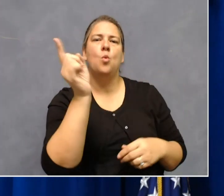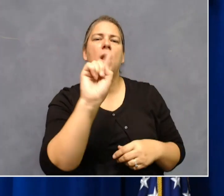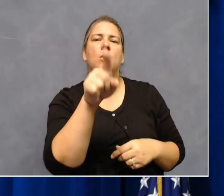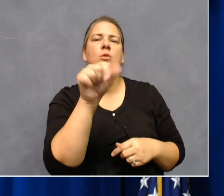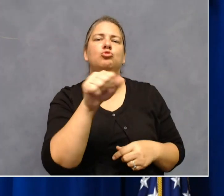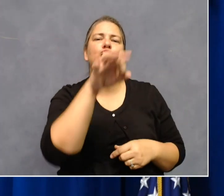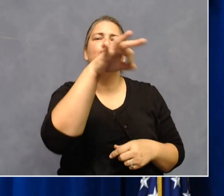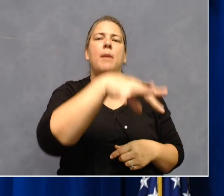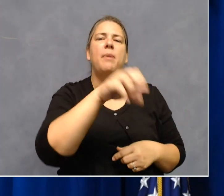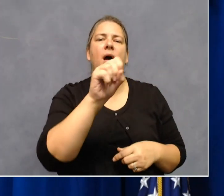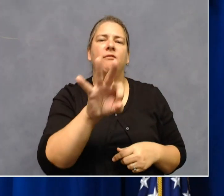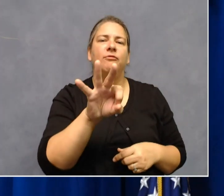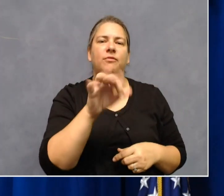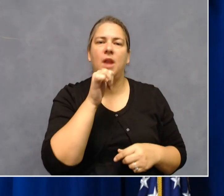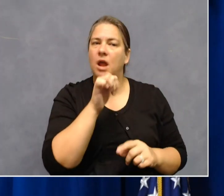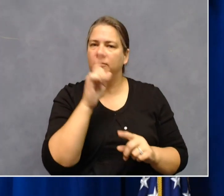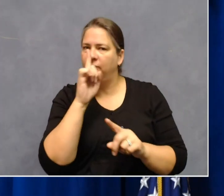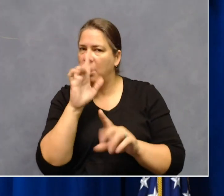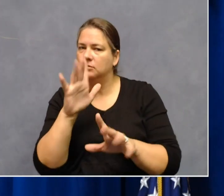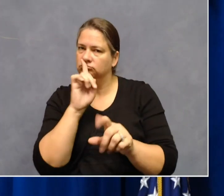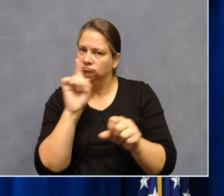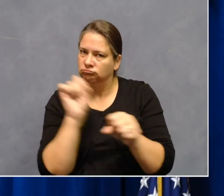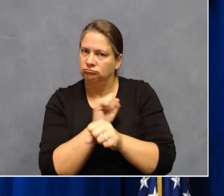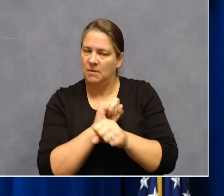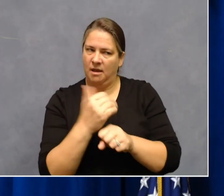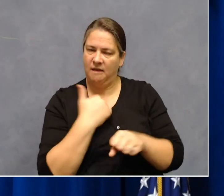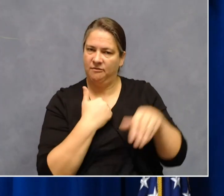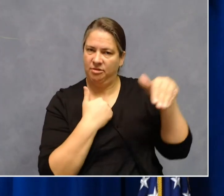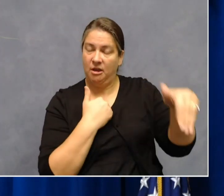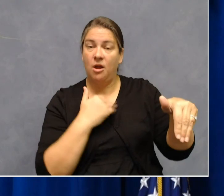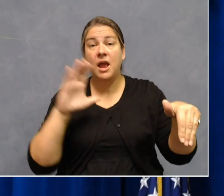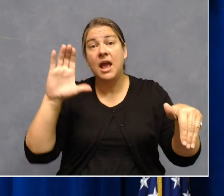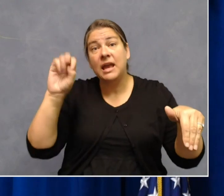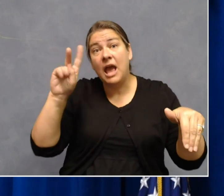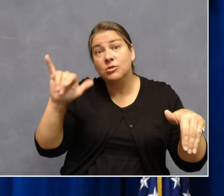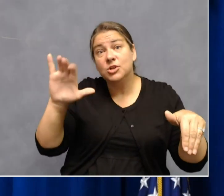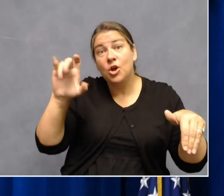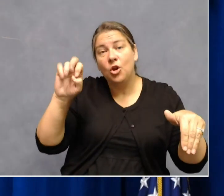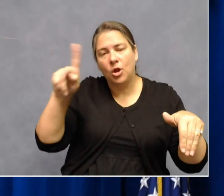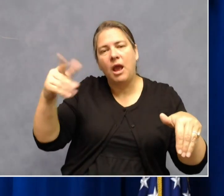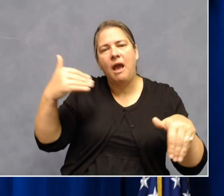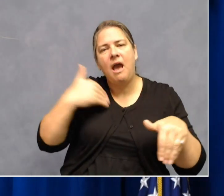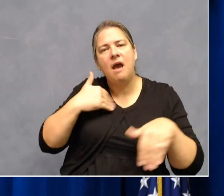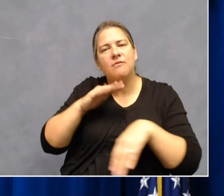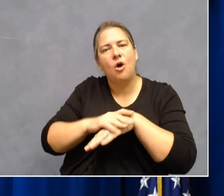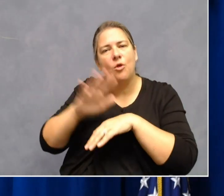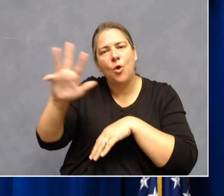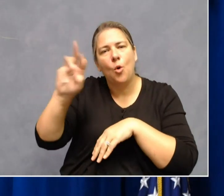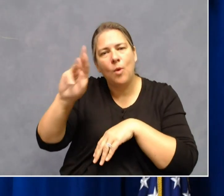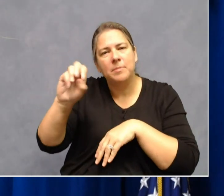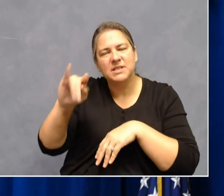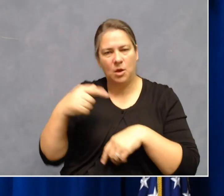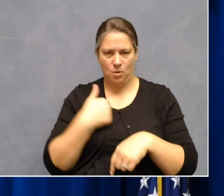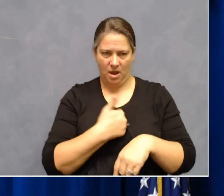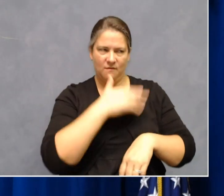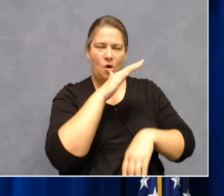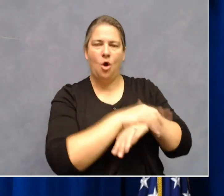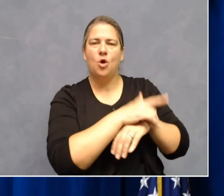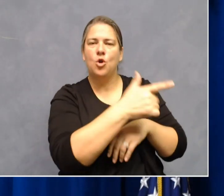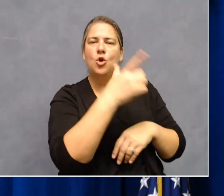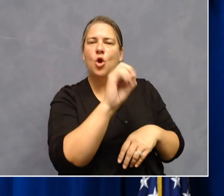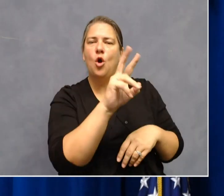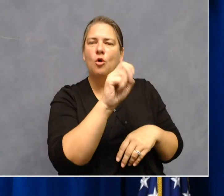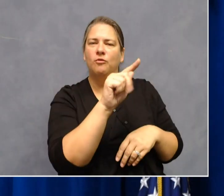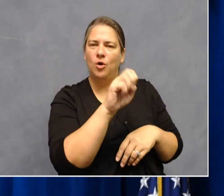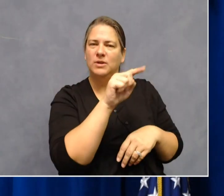govoteky.com. Most of the county clerks have it listed on their website. It's been published in the newspapers. We want to make sure that no one would try to take advantage